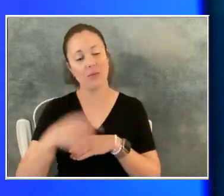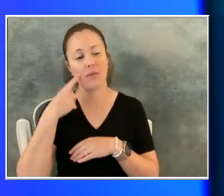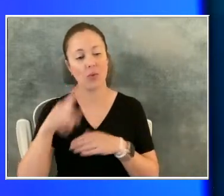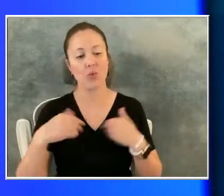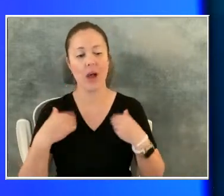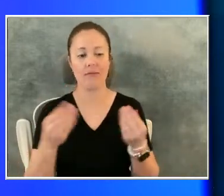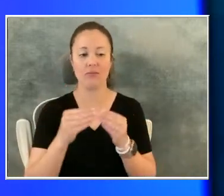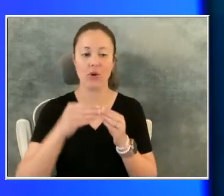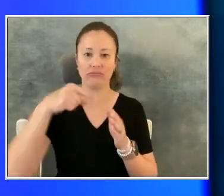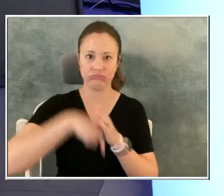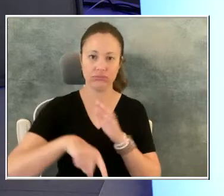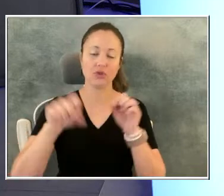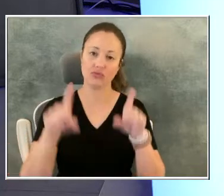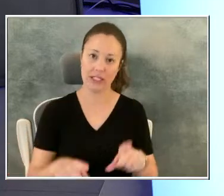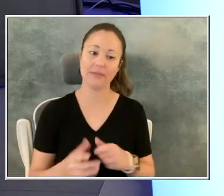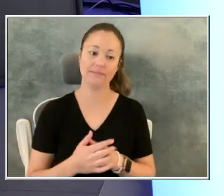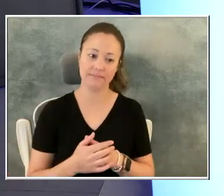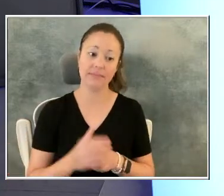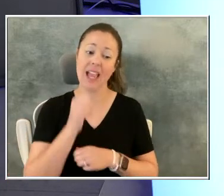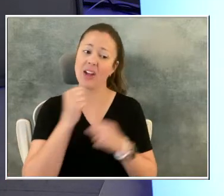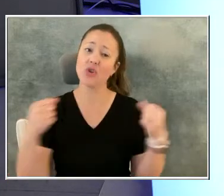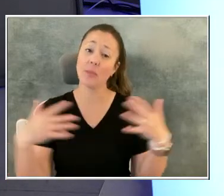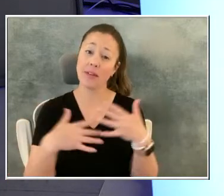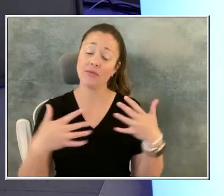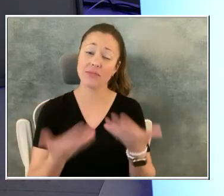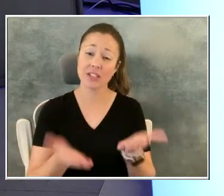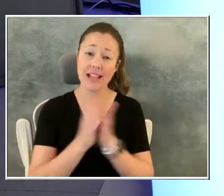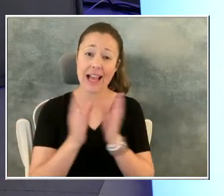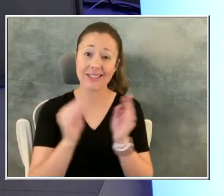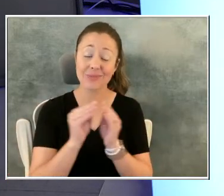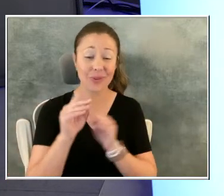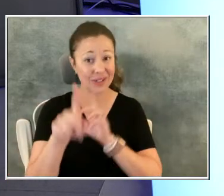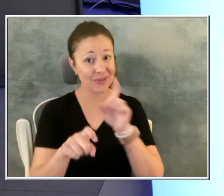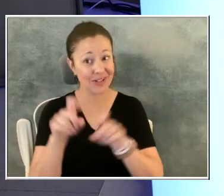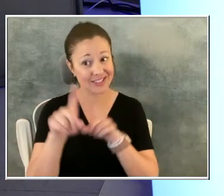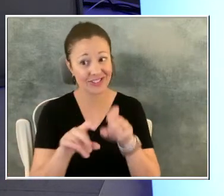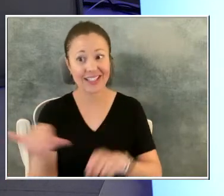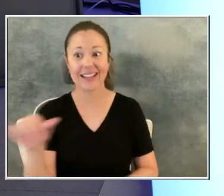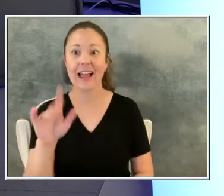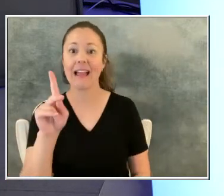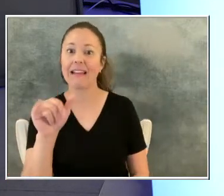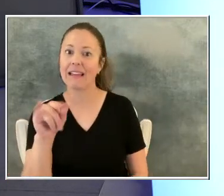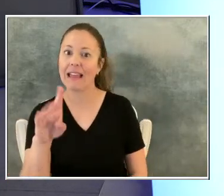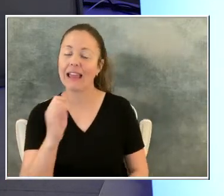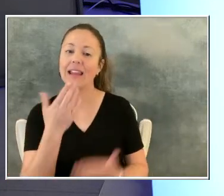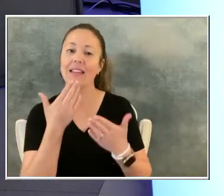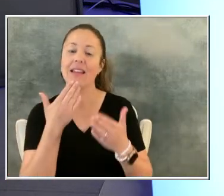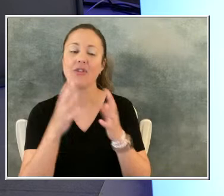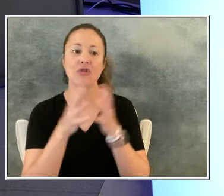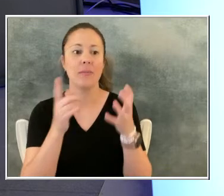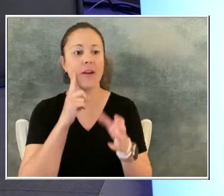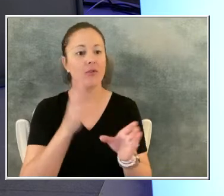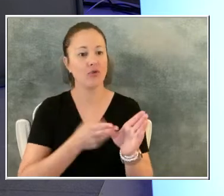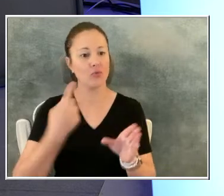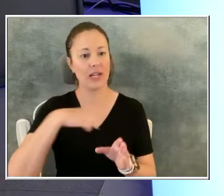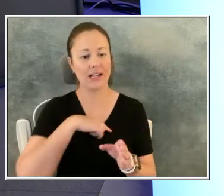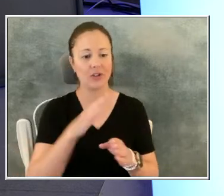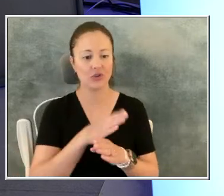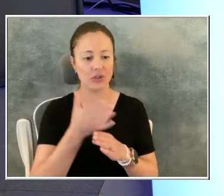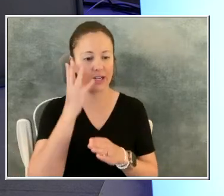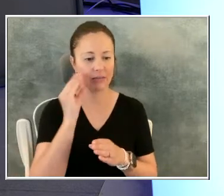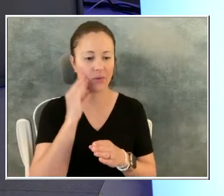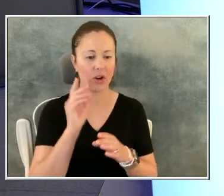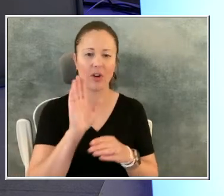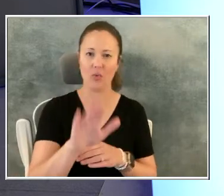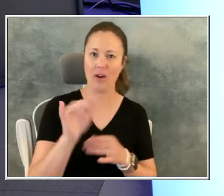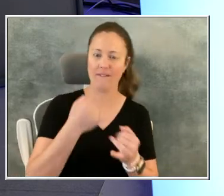screening. Yeah, don't be fearful. Just ask more questions, Absolutely. like Katie did. Thank you for coming on and just sharing your experience. Absolutely. Just what do you want the takeaway to be